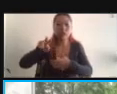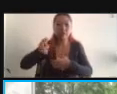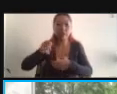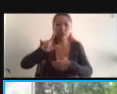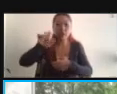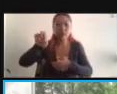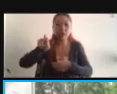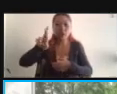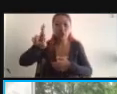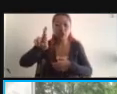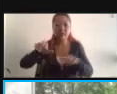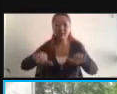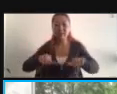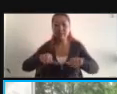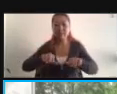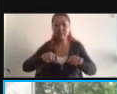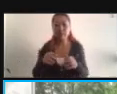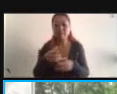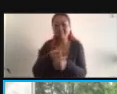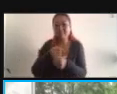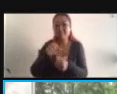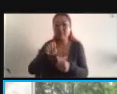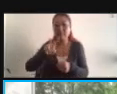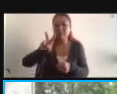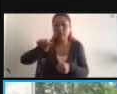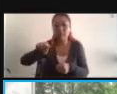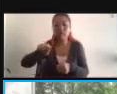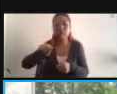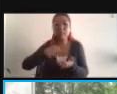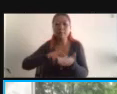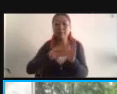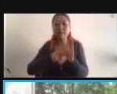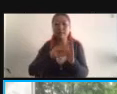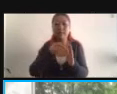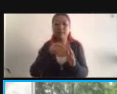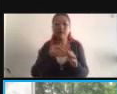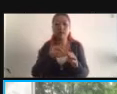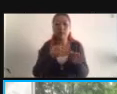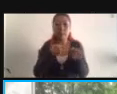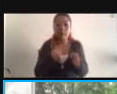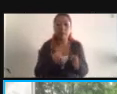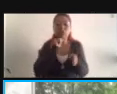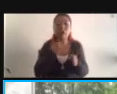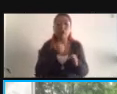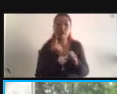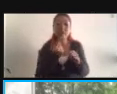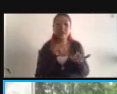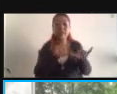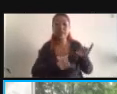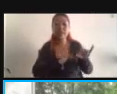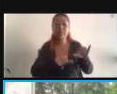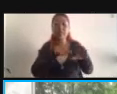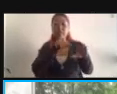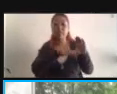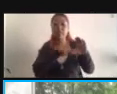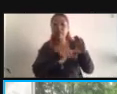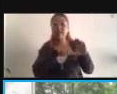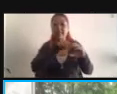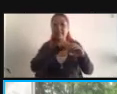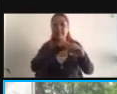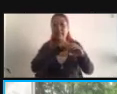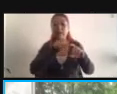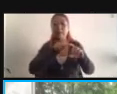means the crew would not just be cooped up in the vehicle, but they would be venturing outside the